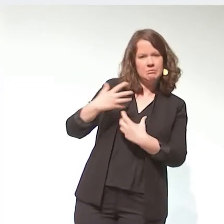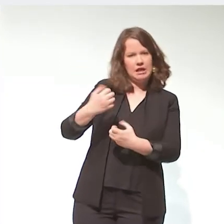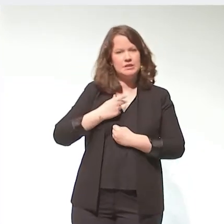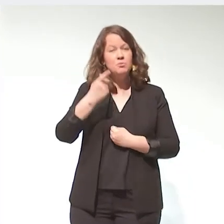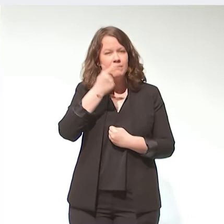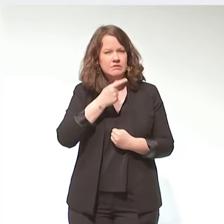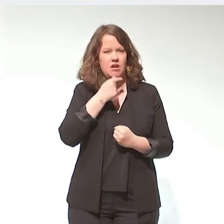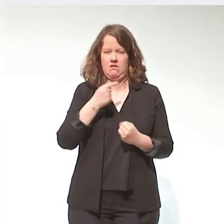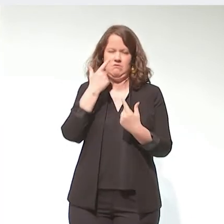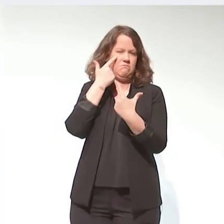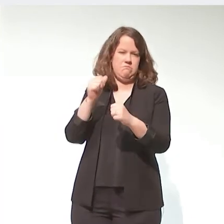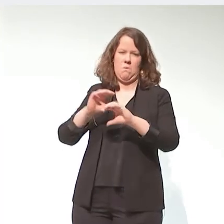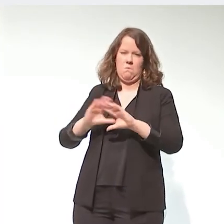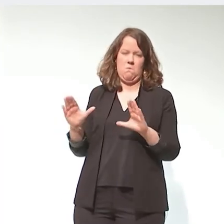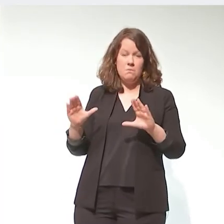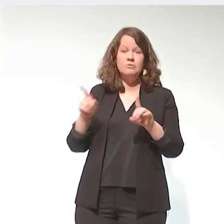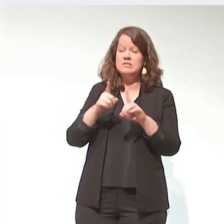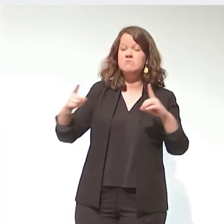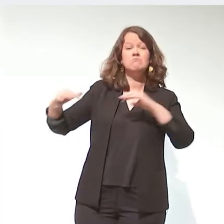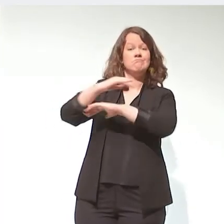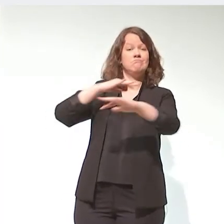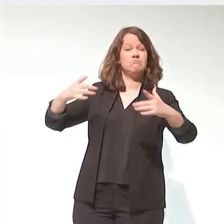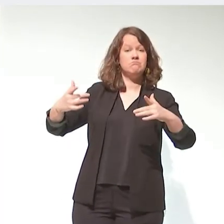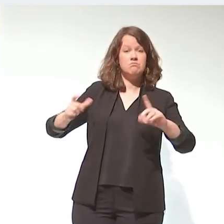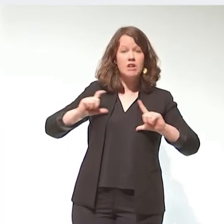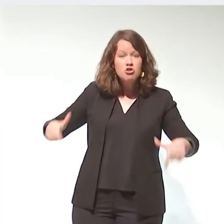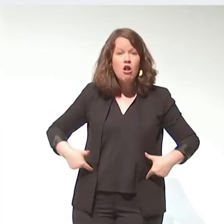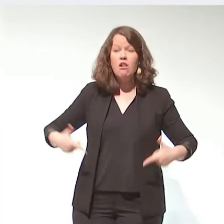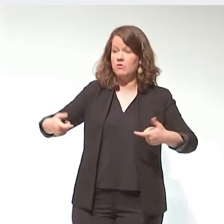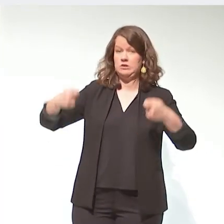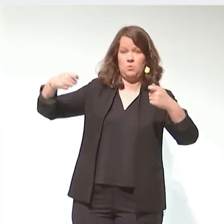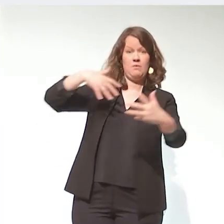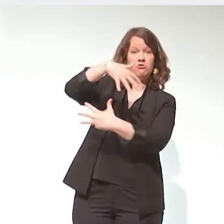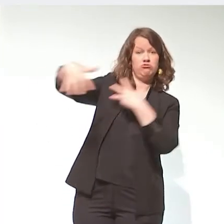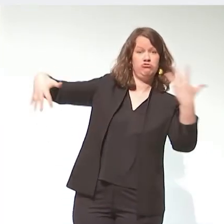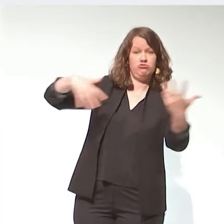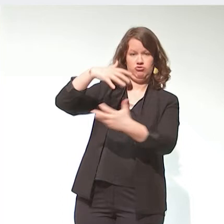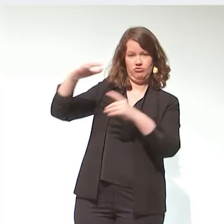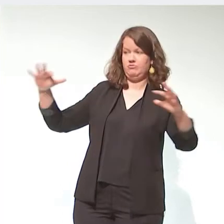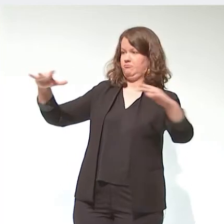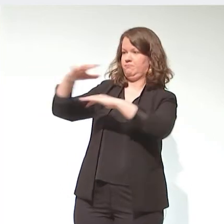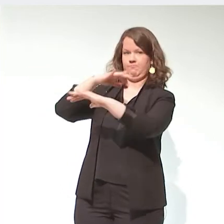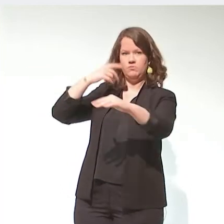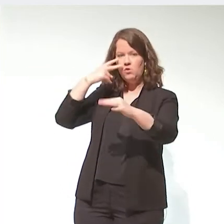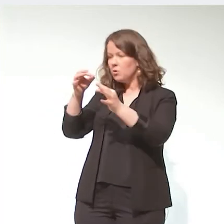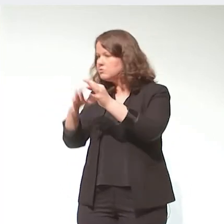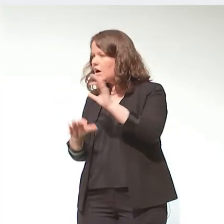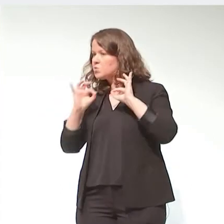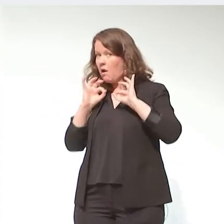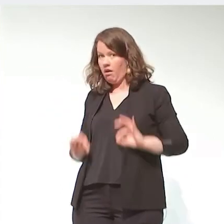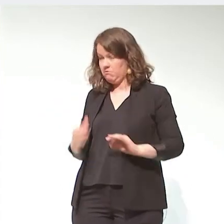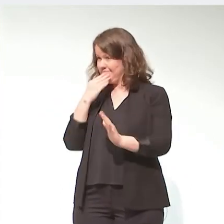Attending and receiving support within inclusive education settings increases the likelihood of enrollment in higher